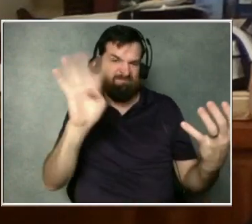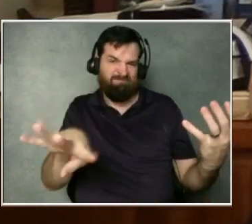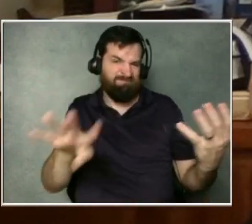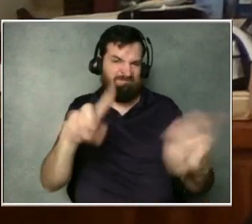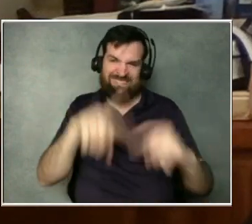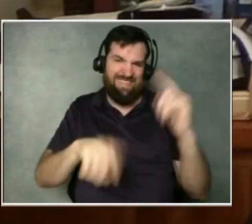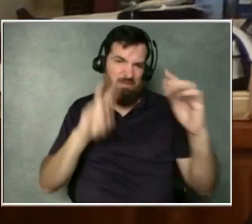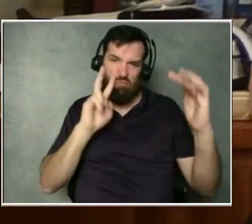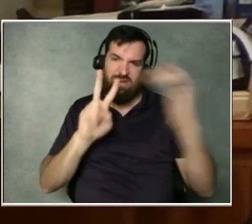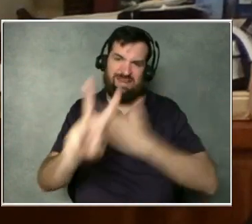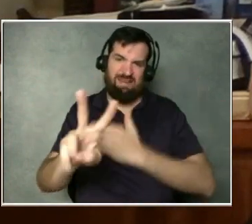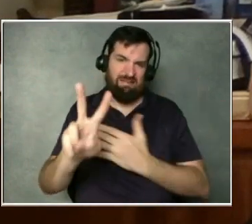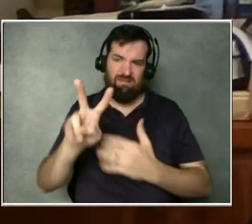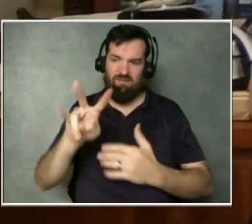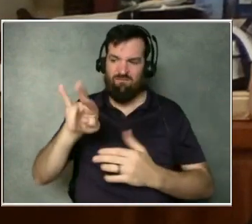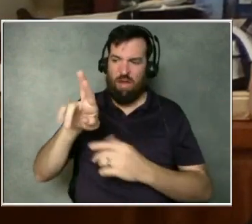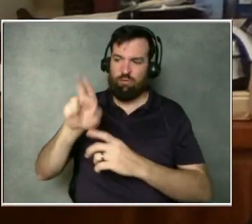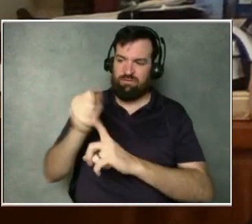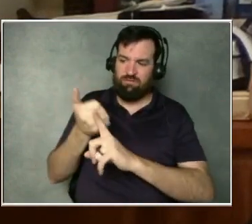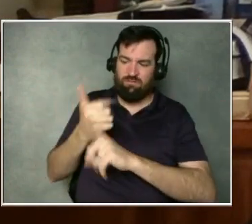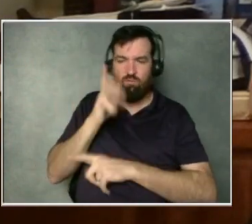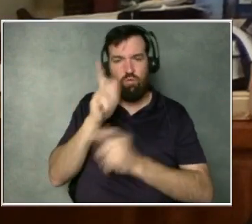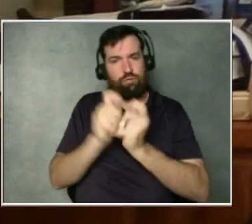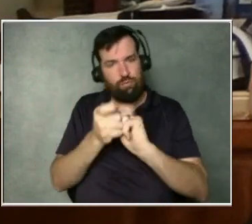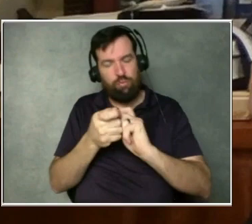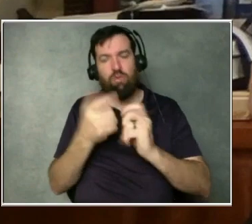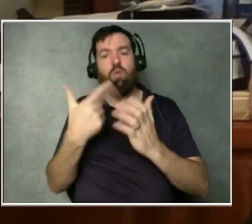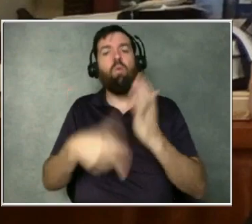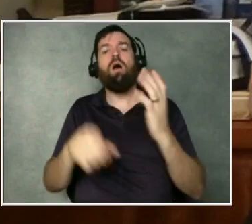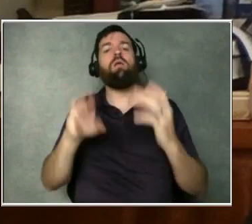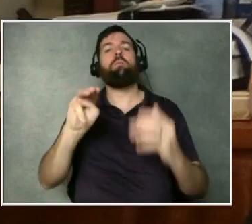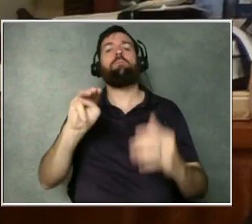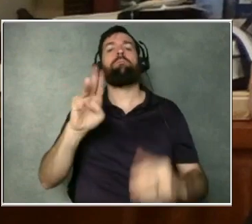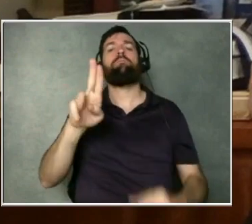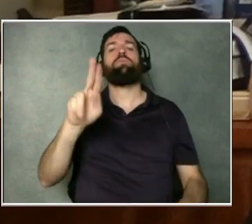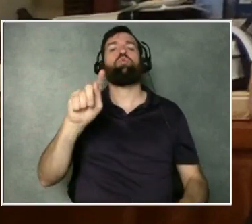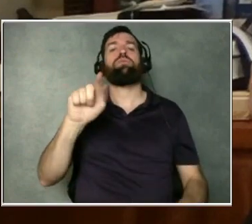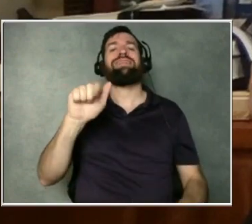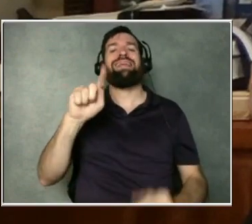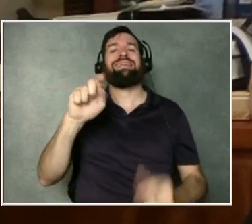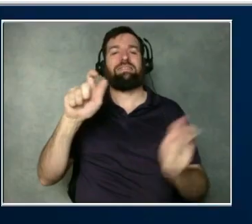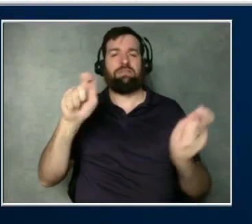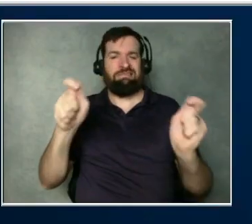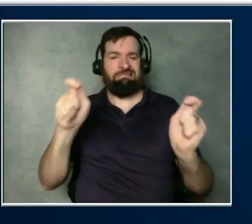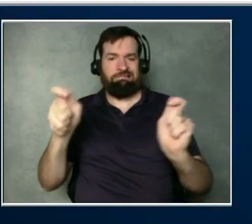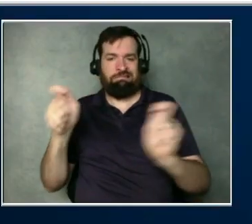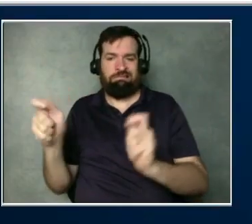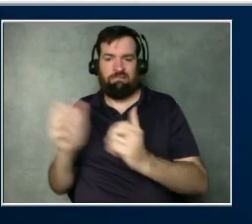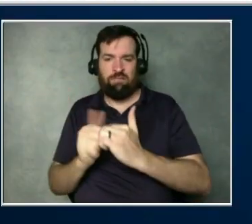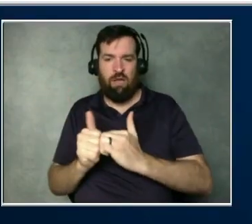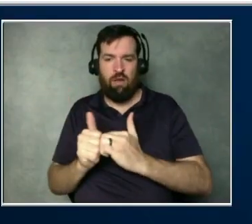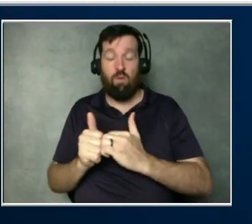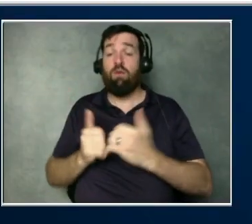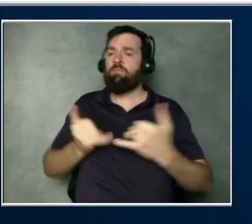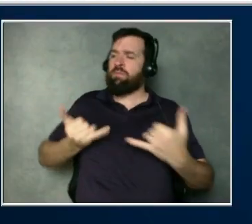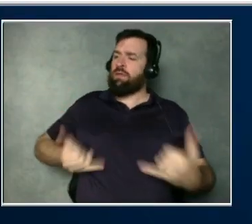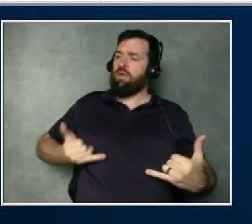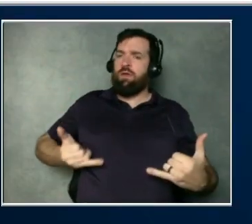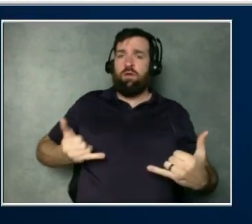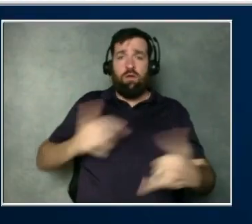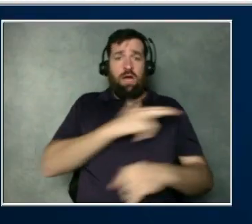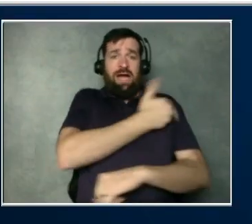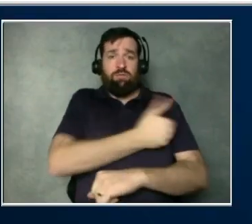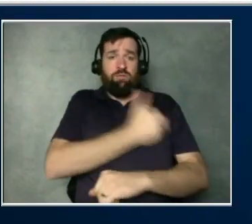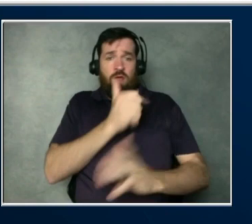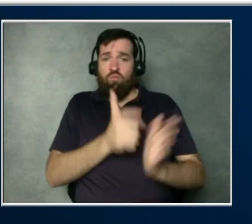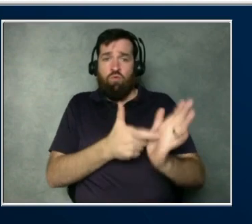what the virus will do and what the mutations will be. So as of today, hospitals are no longer required to collect